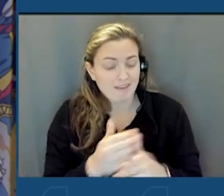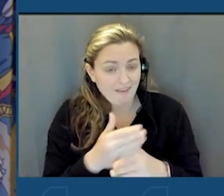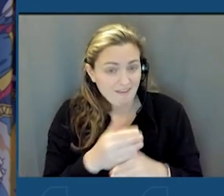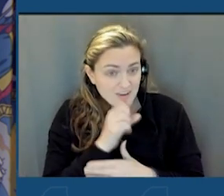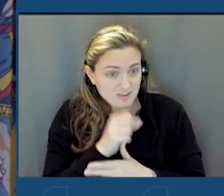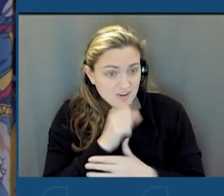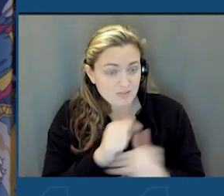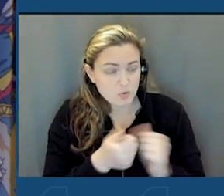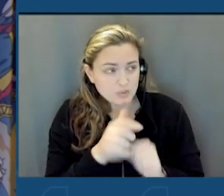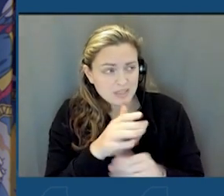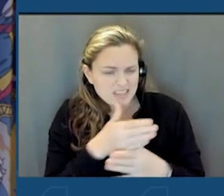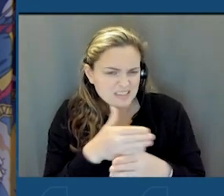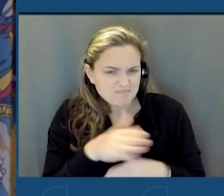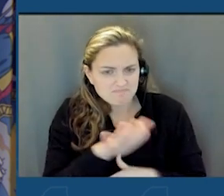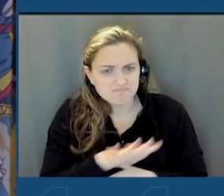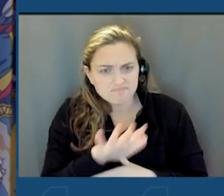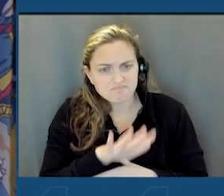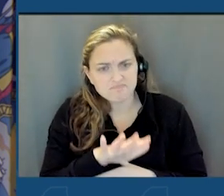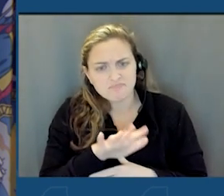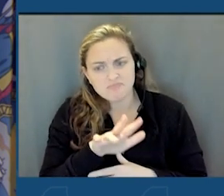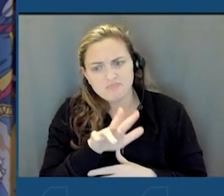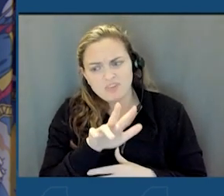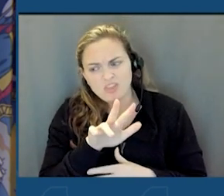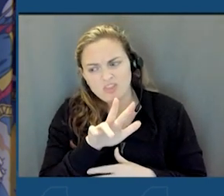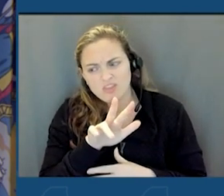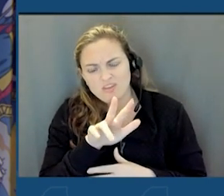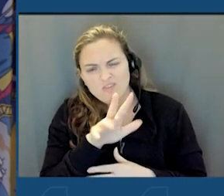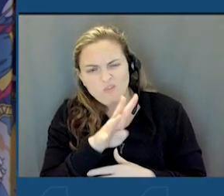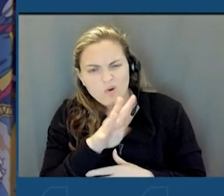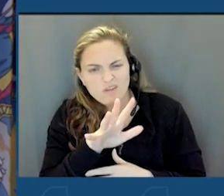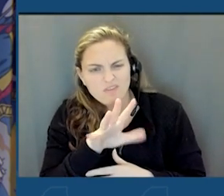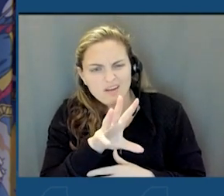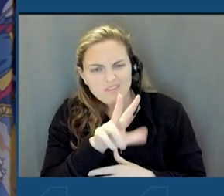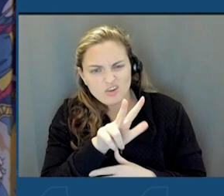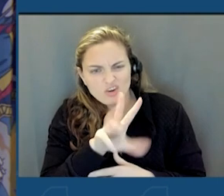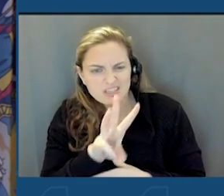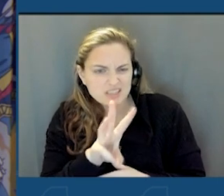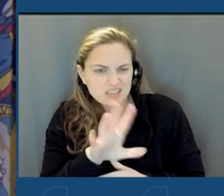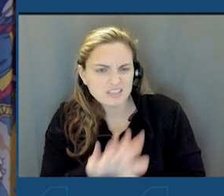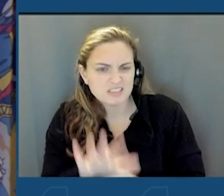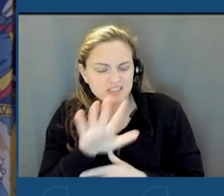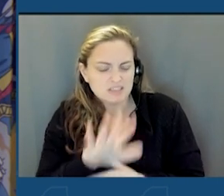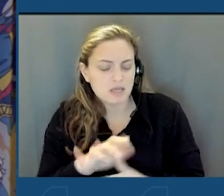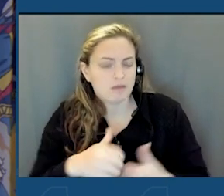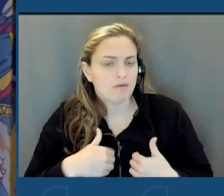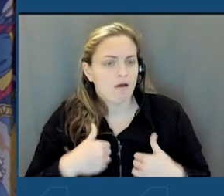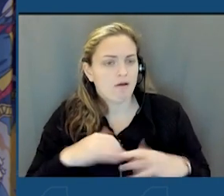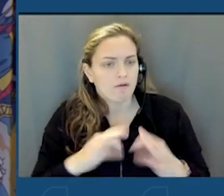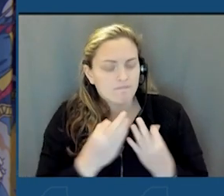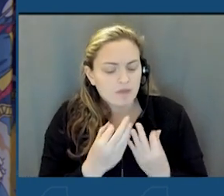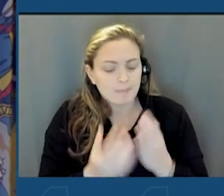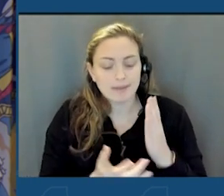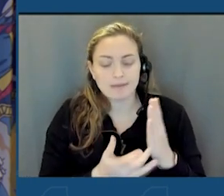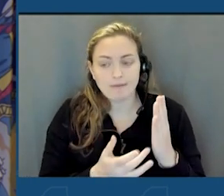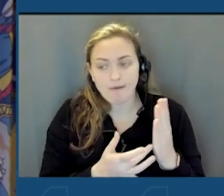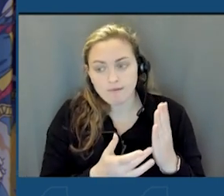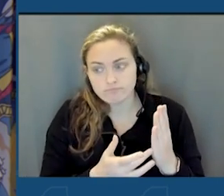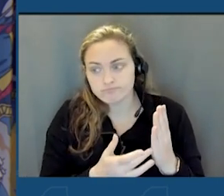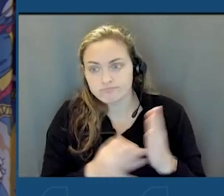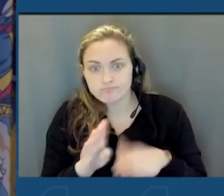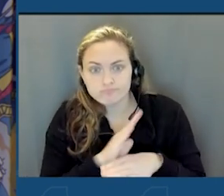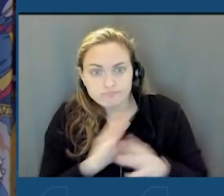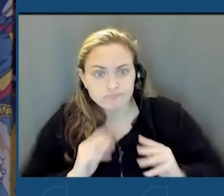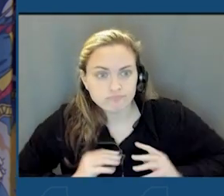area is about 45. I think it's about 36 years old here, because young families are coming here. Young tech entrepreneurs, young people with a vision,